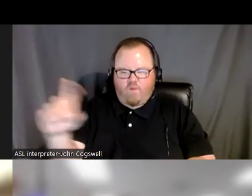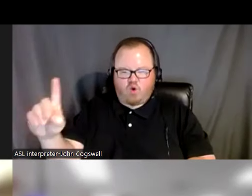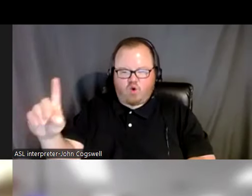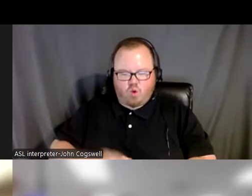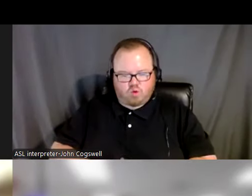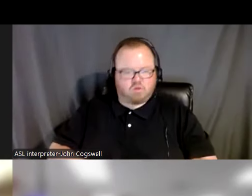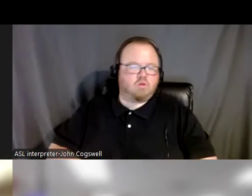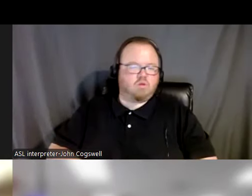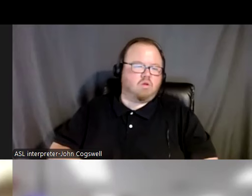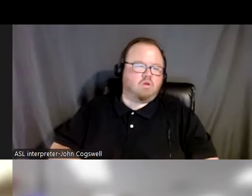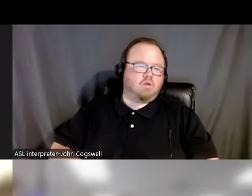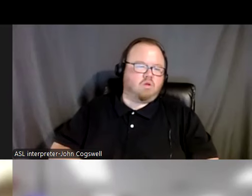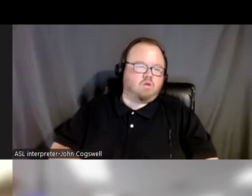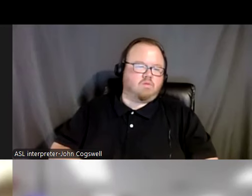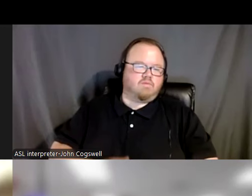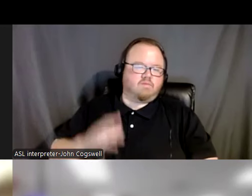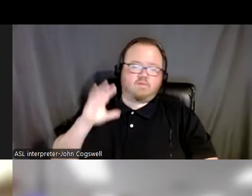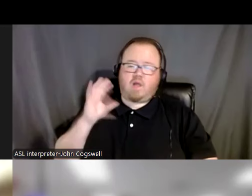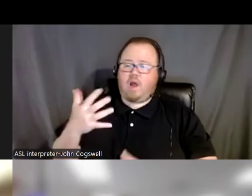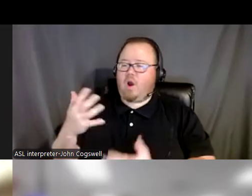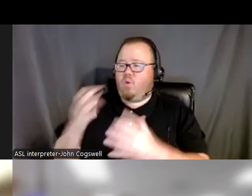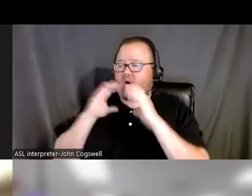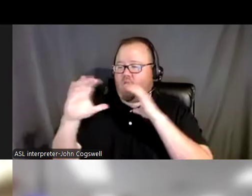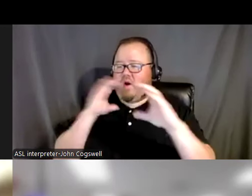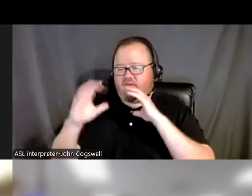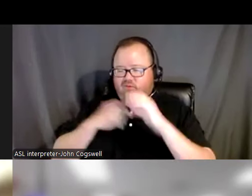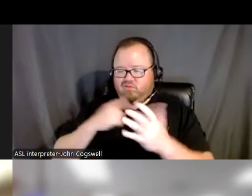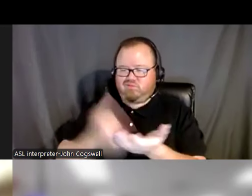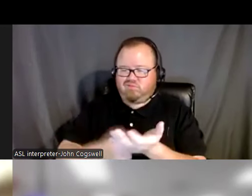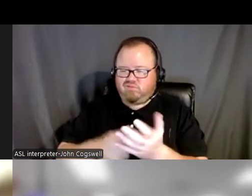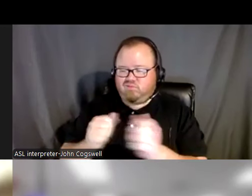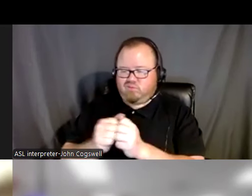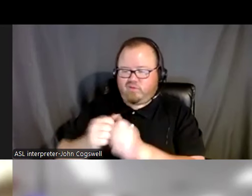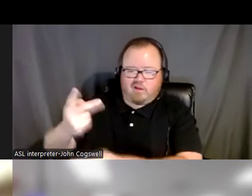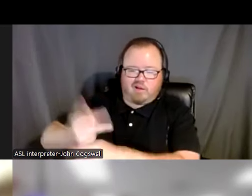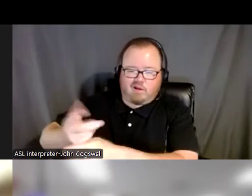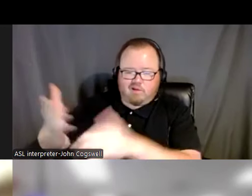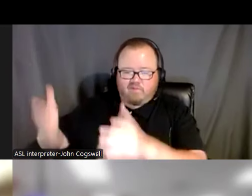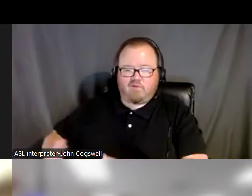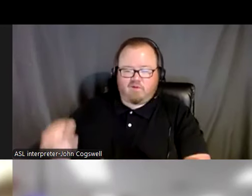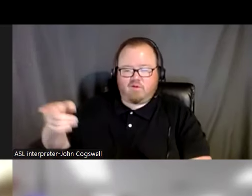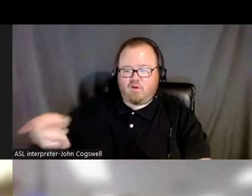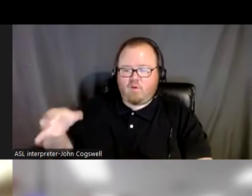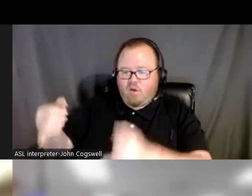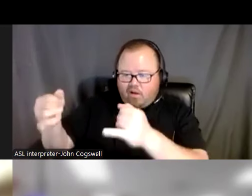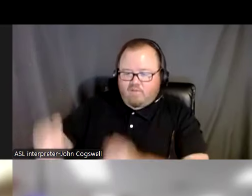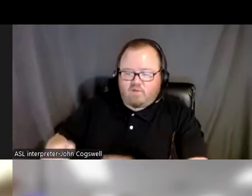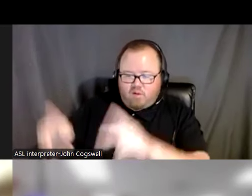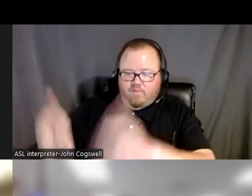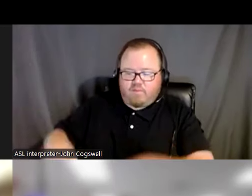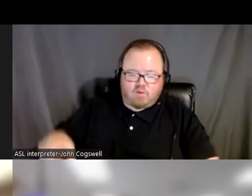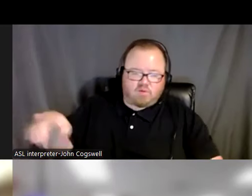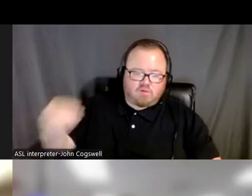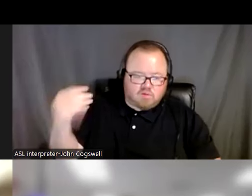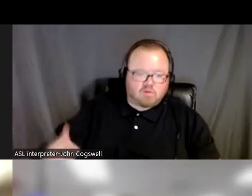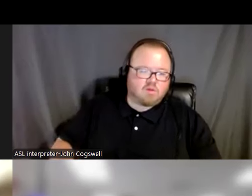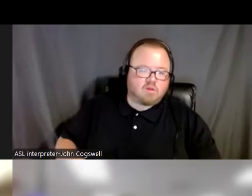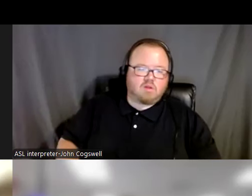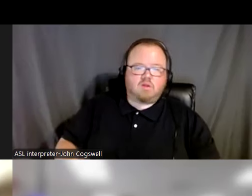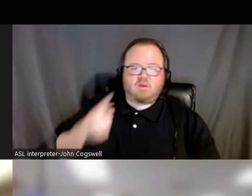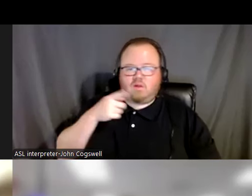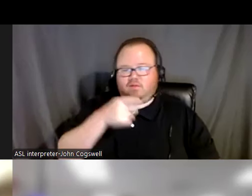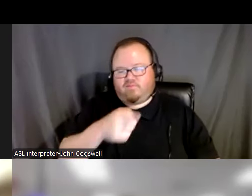think in our conversations when we're talking to the caregiver or the individual, understanding that this is where the